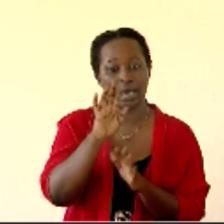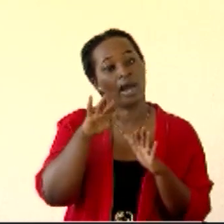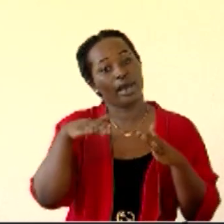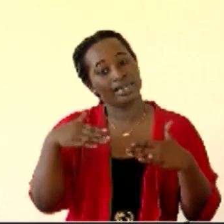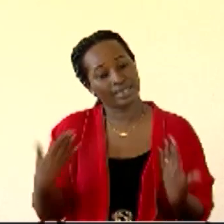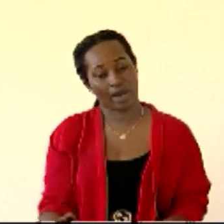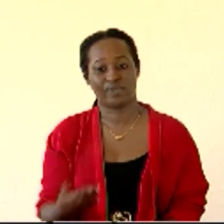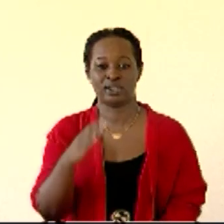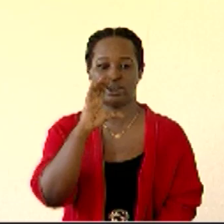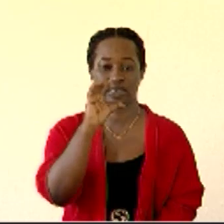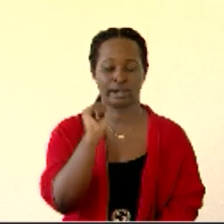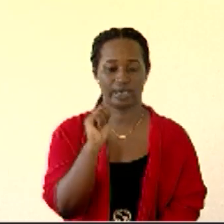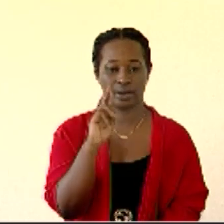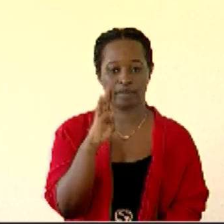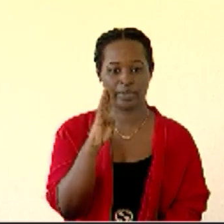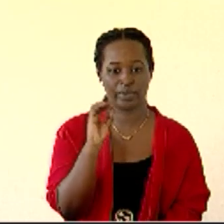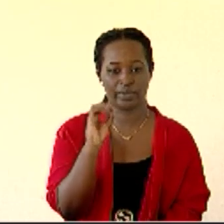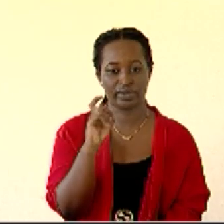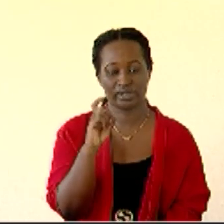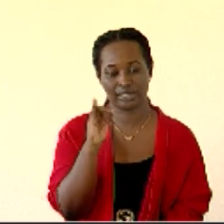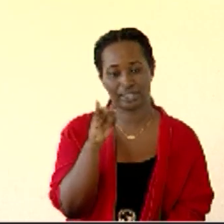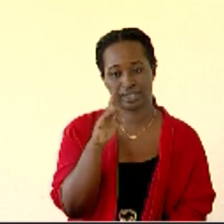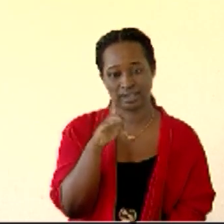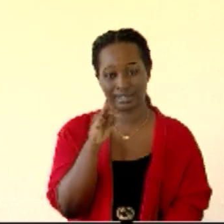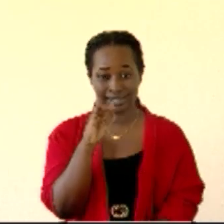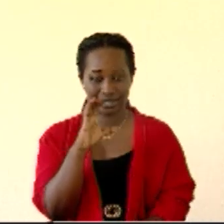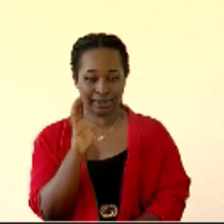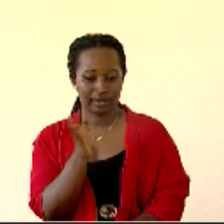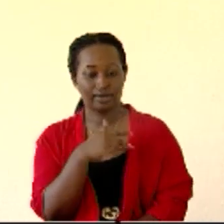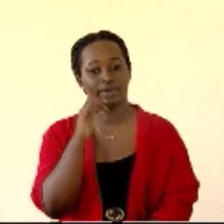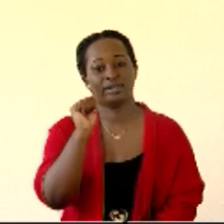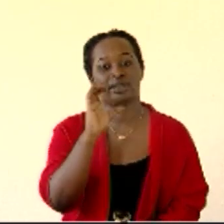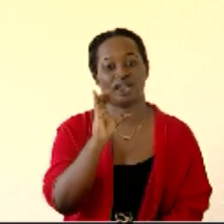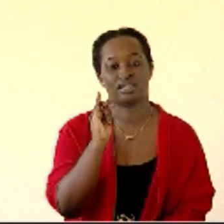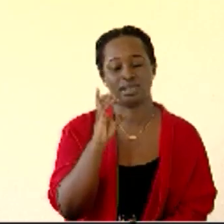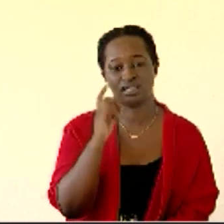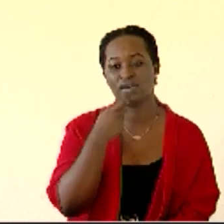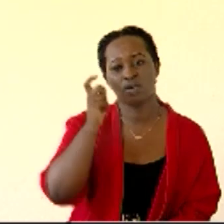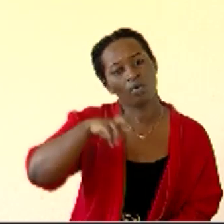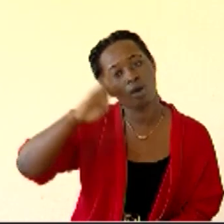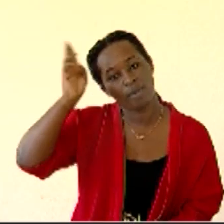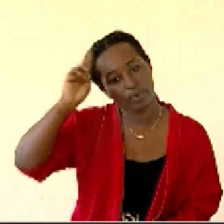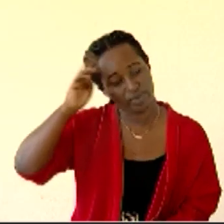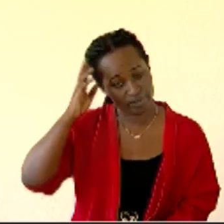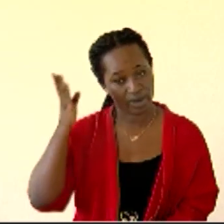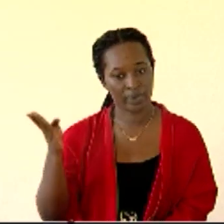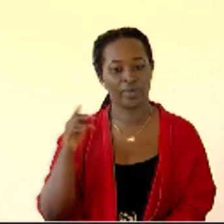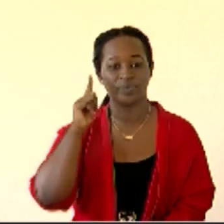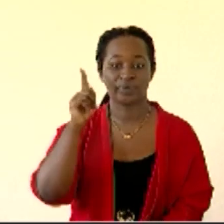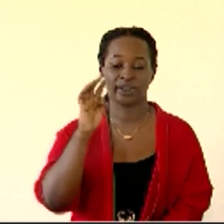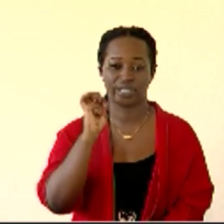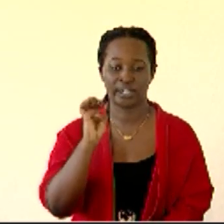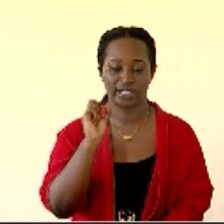acid. So just restrict yourself in that, among those homologous series. It is an